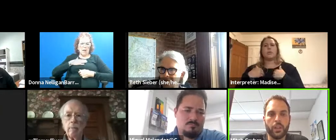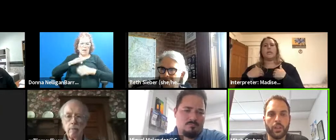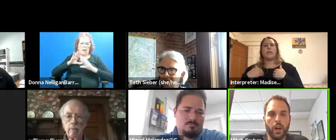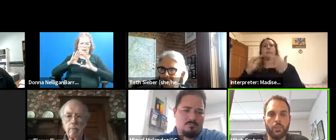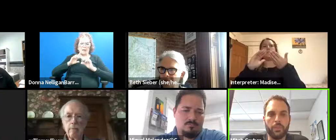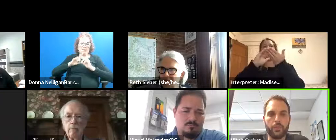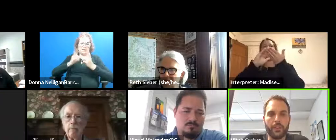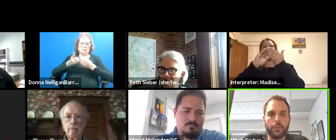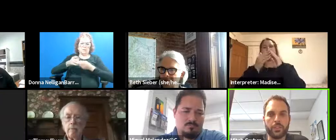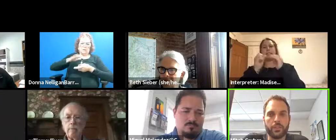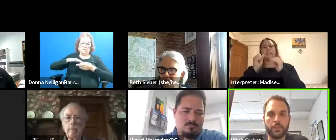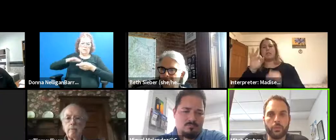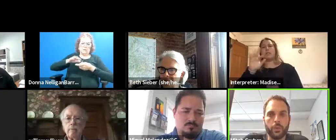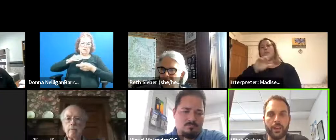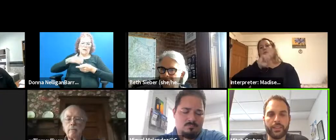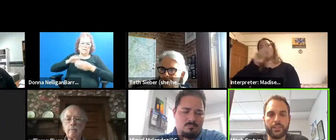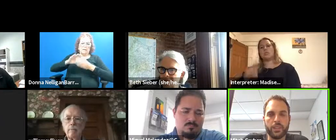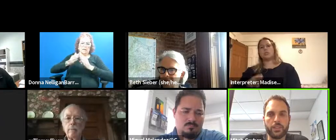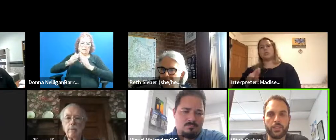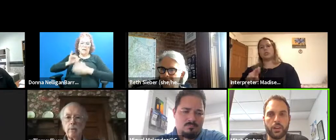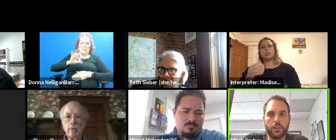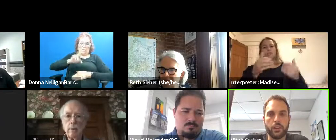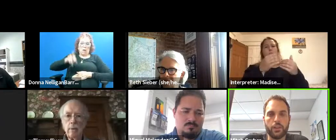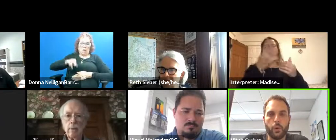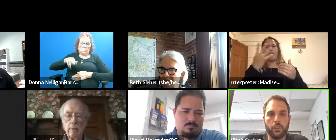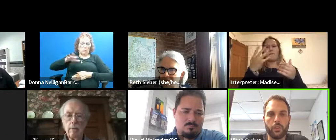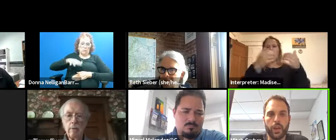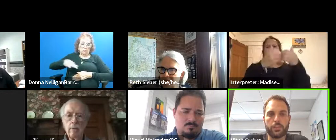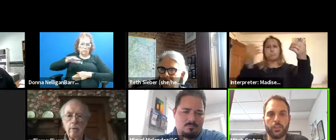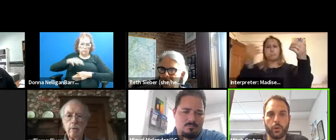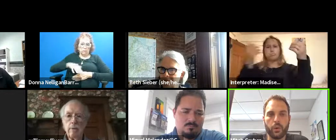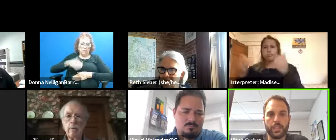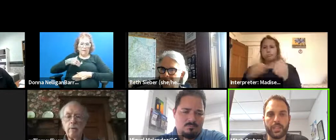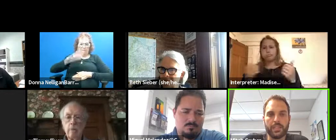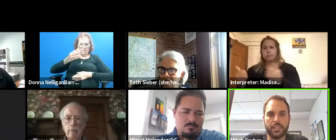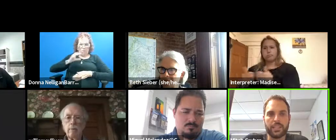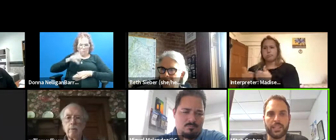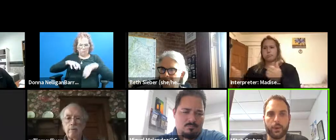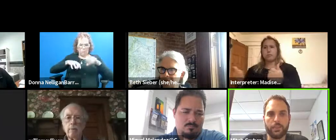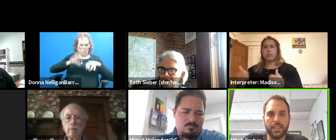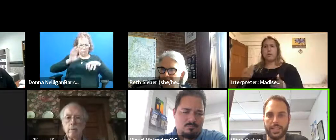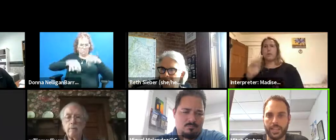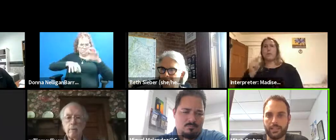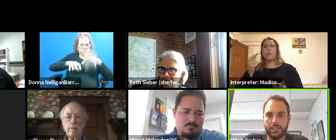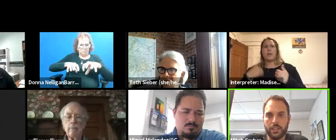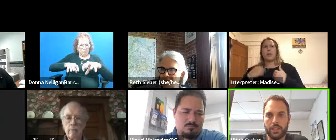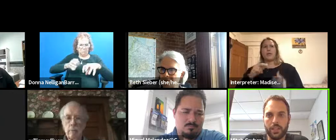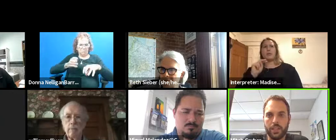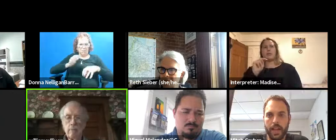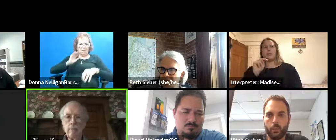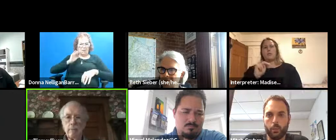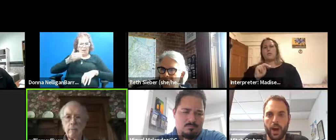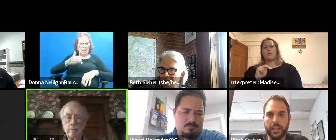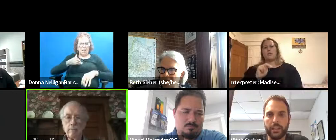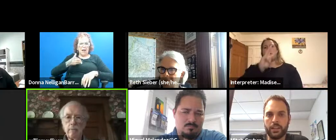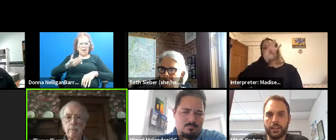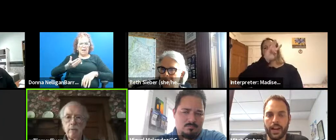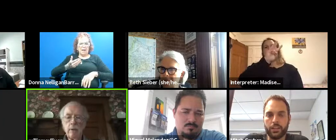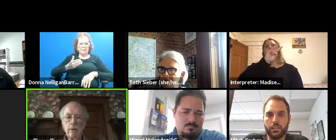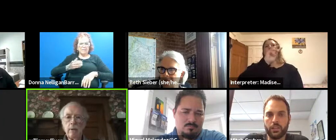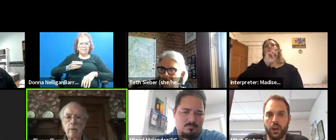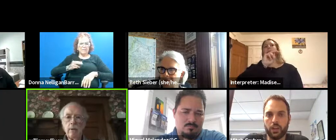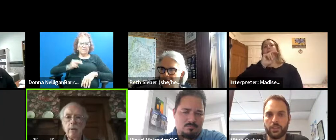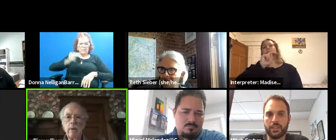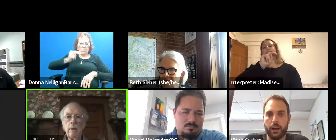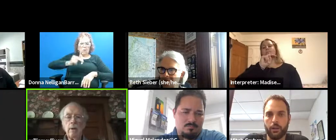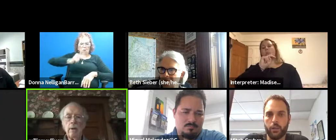quadrants, but for whatever reason, we have districts that are northwest, northeast, and then south and east. And why they're